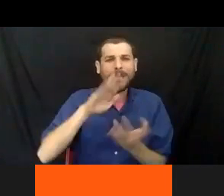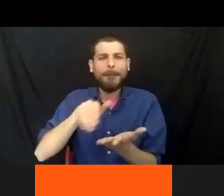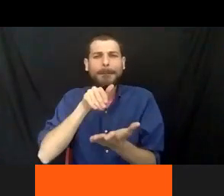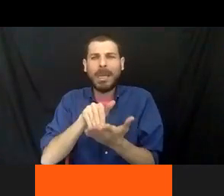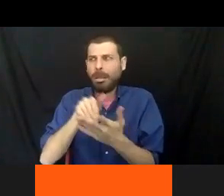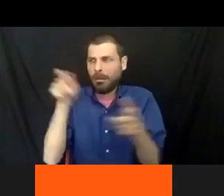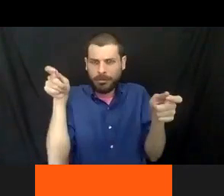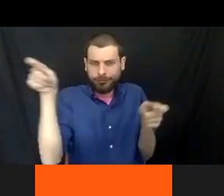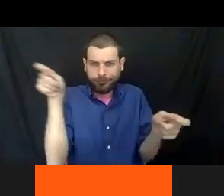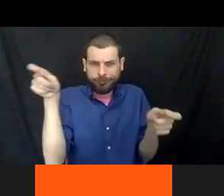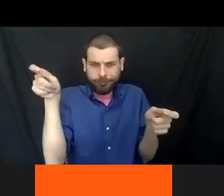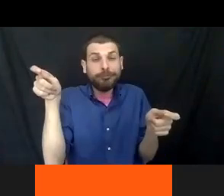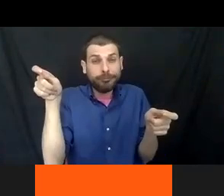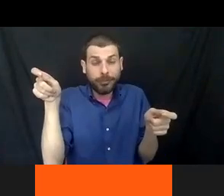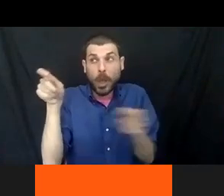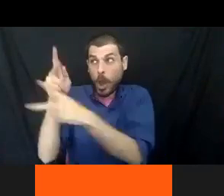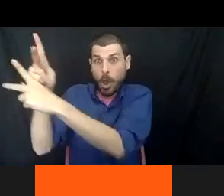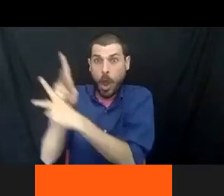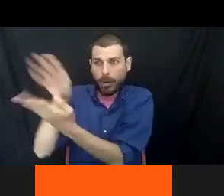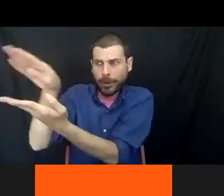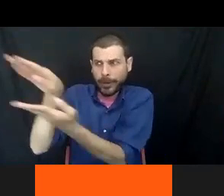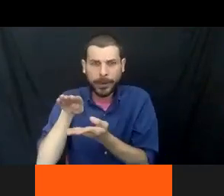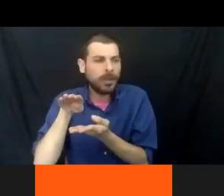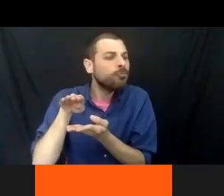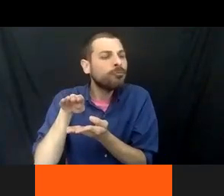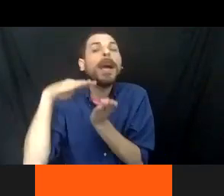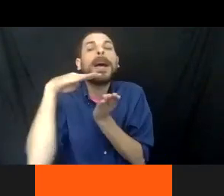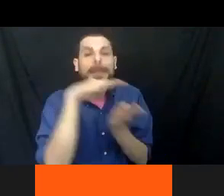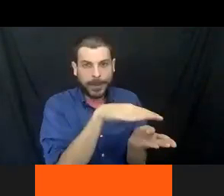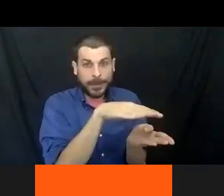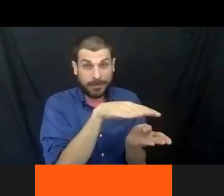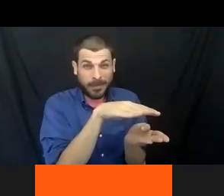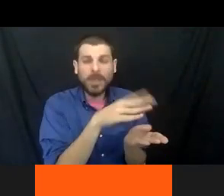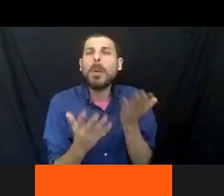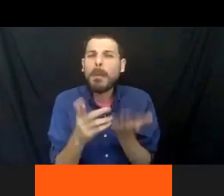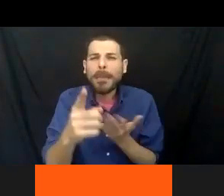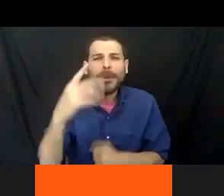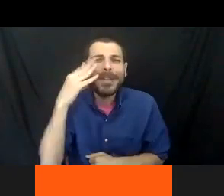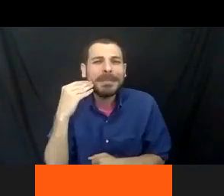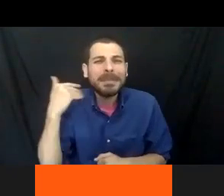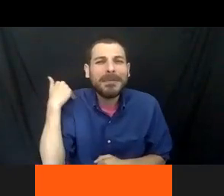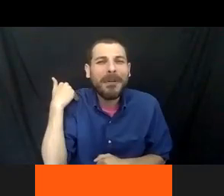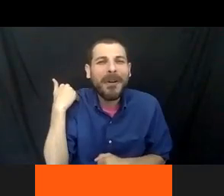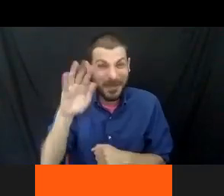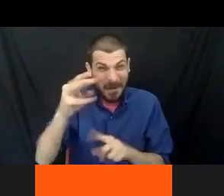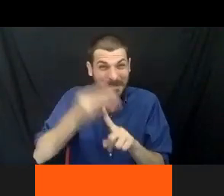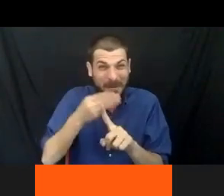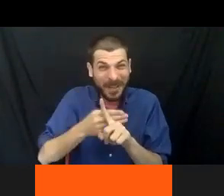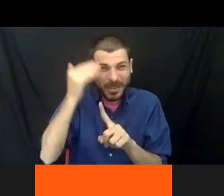loan servicer is the company that you have probably dealt with a number of times if you have a mortgage.